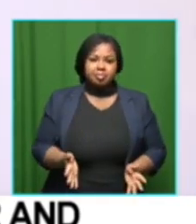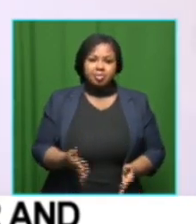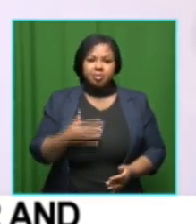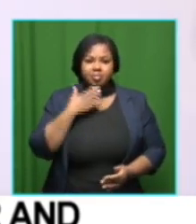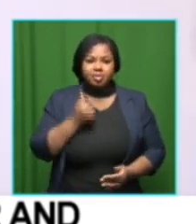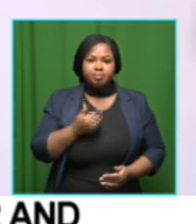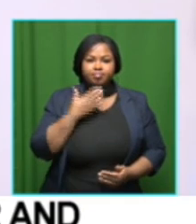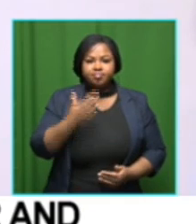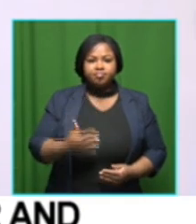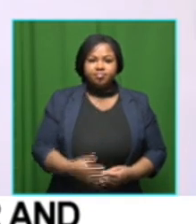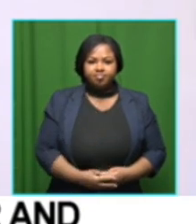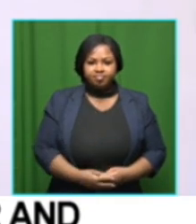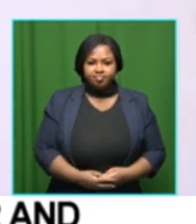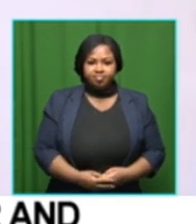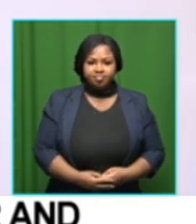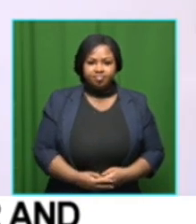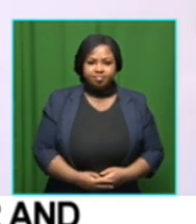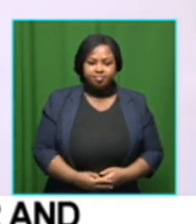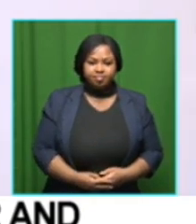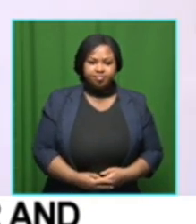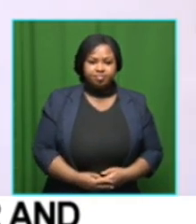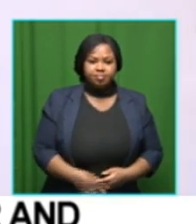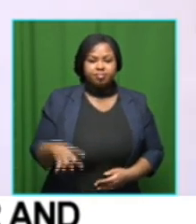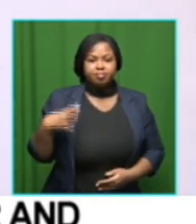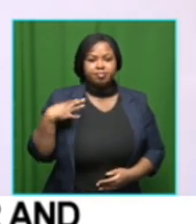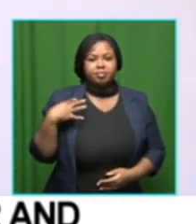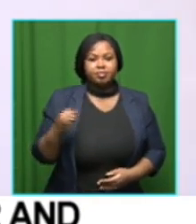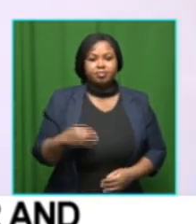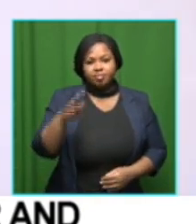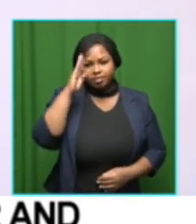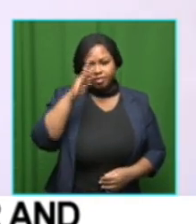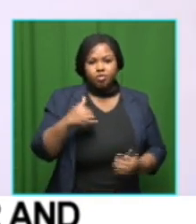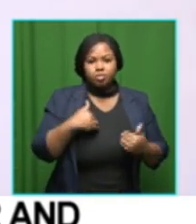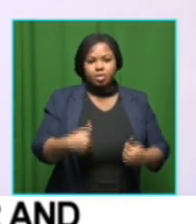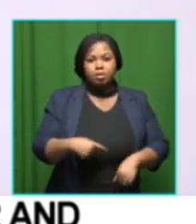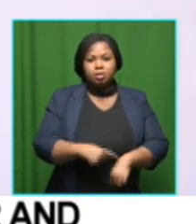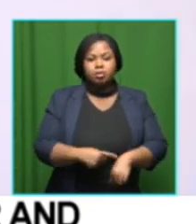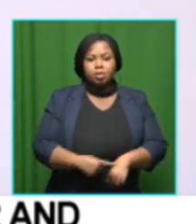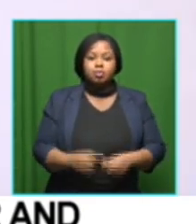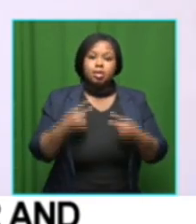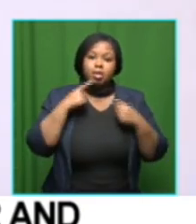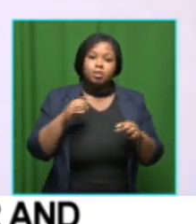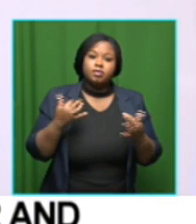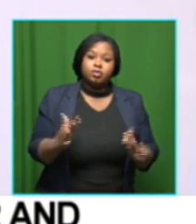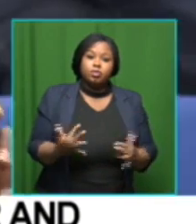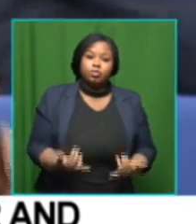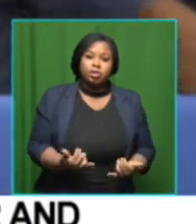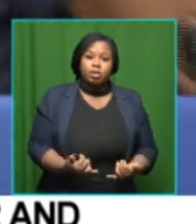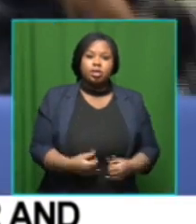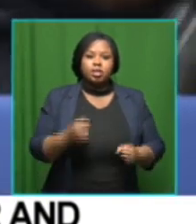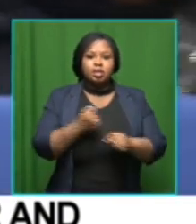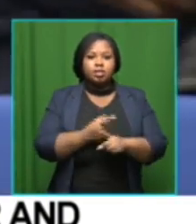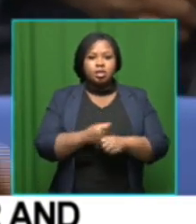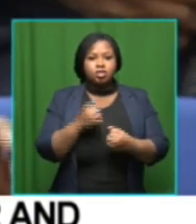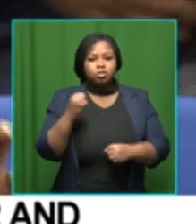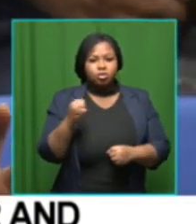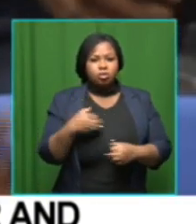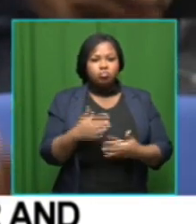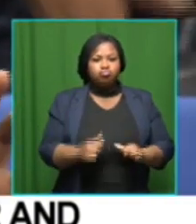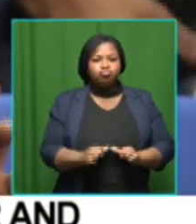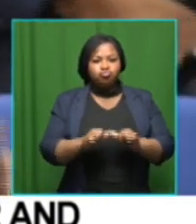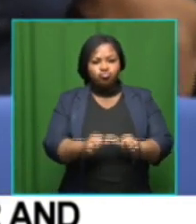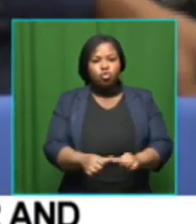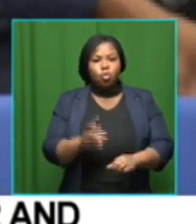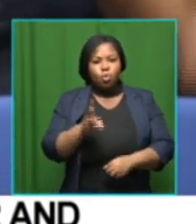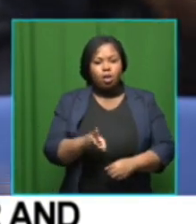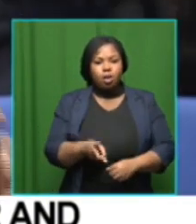colleague. Thank you. Mr. Zweli from Sunday Times. There was an announcement today that the taxi industry has been given the go-ahead to